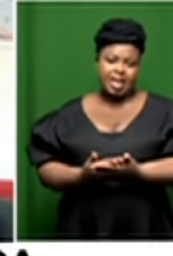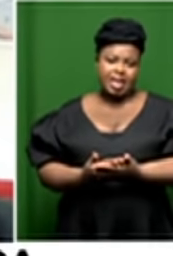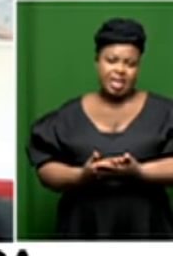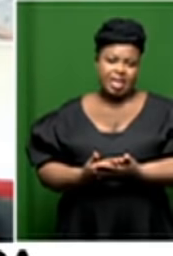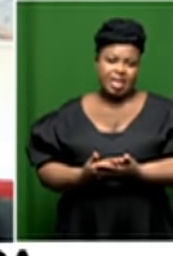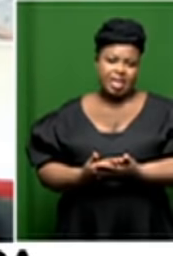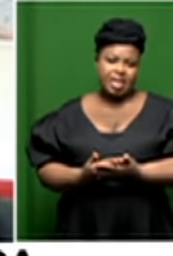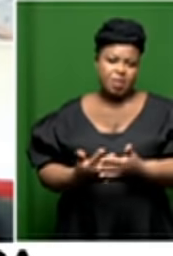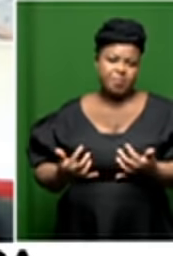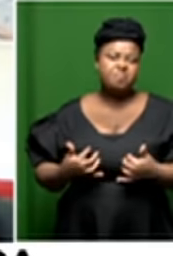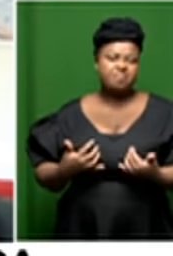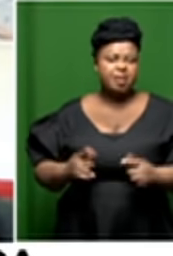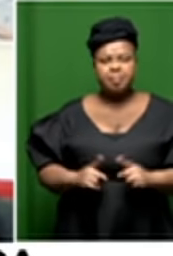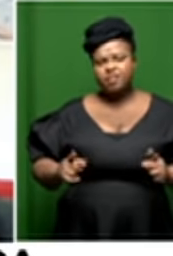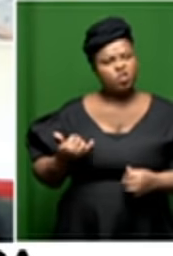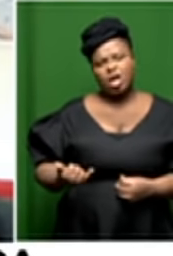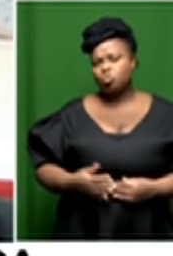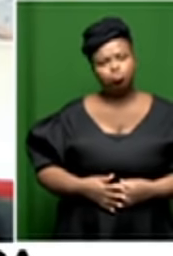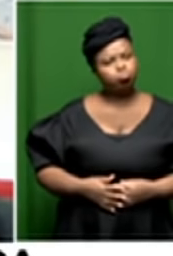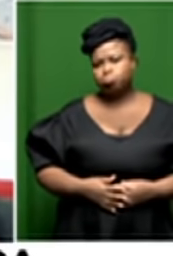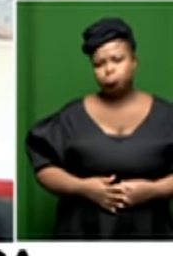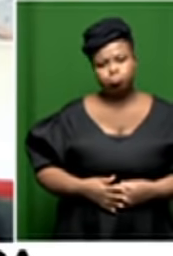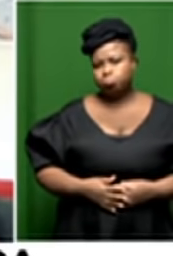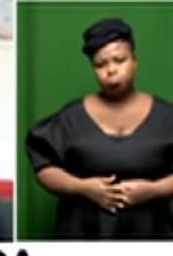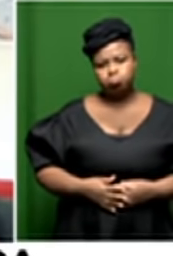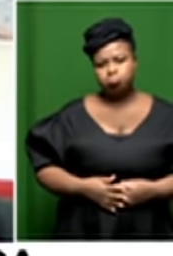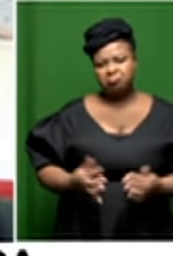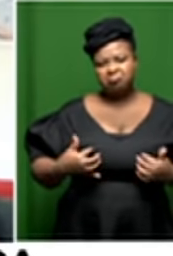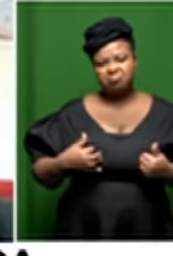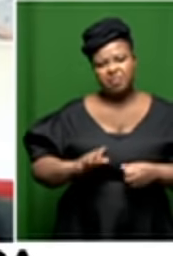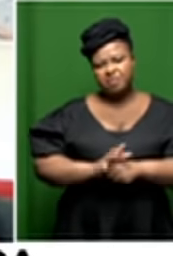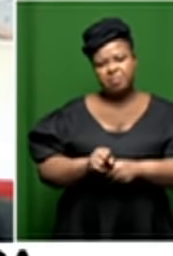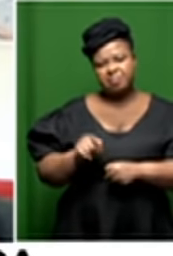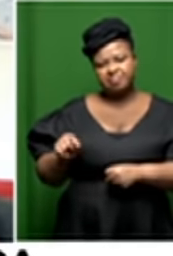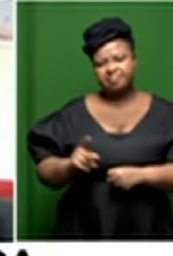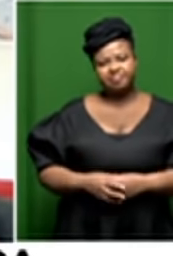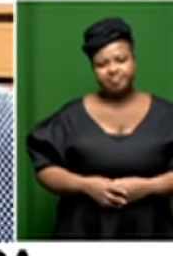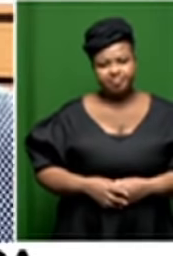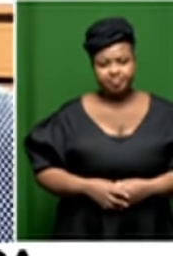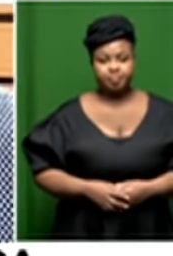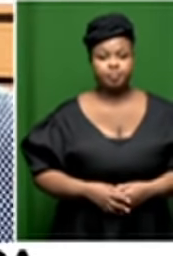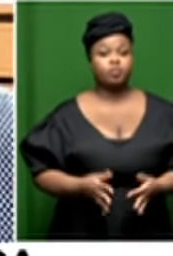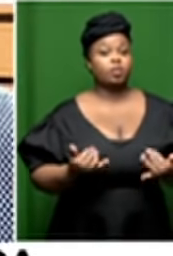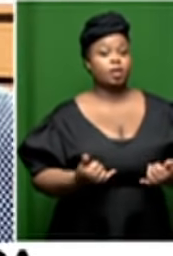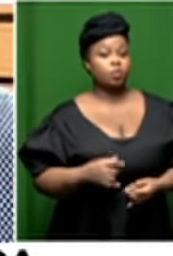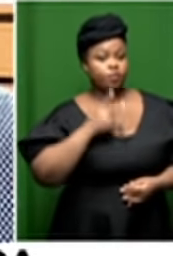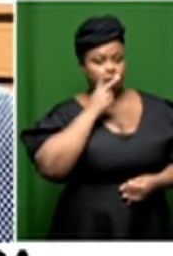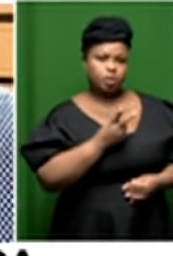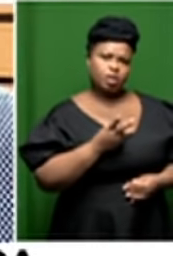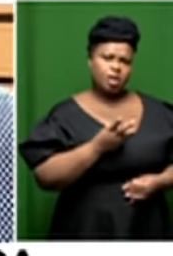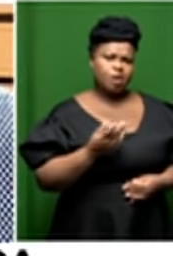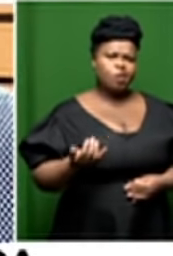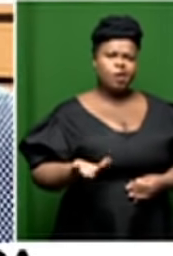slightly worrying characteristics, but at this stage, it's not yet a variant of concern. If we look at, is it very